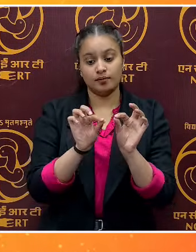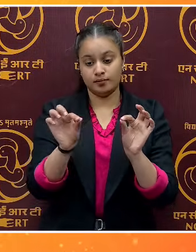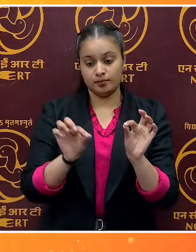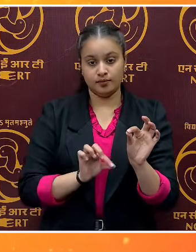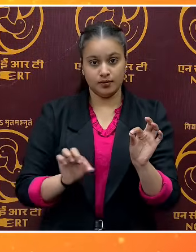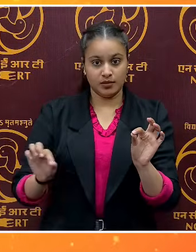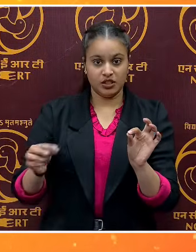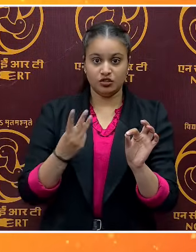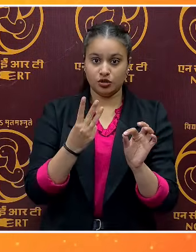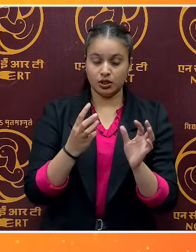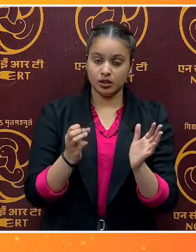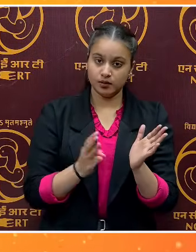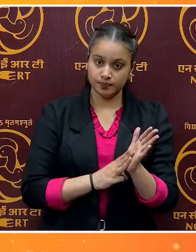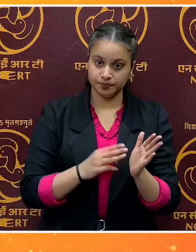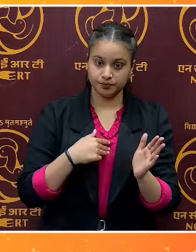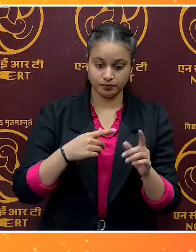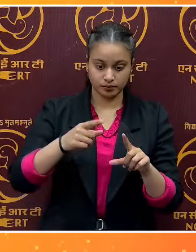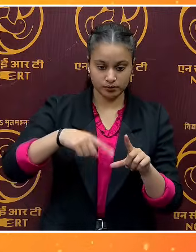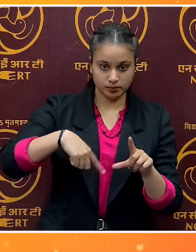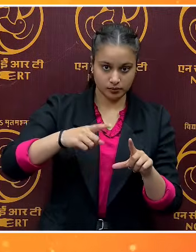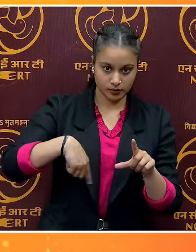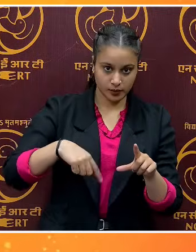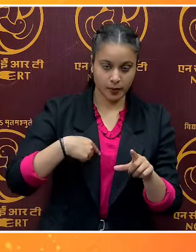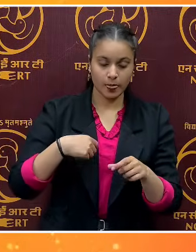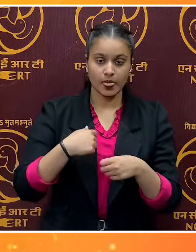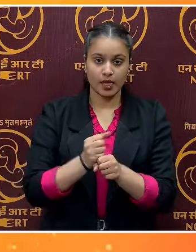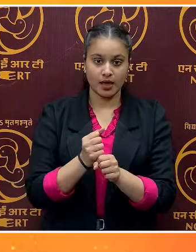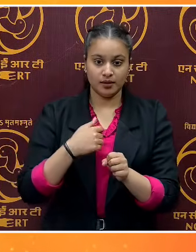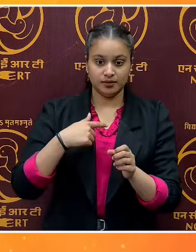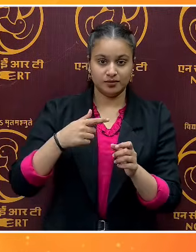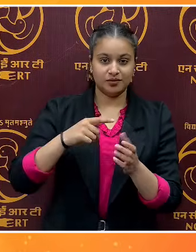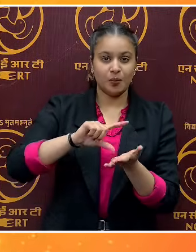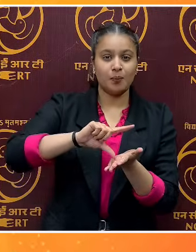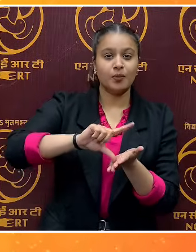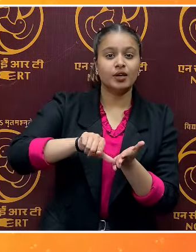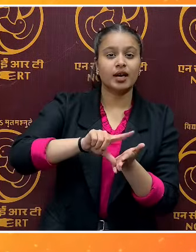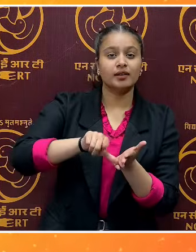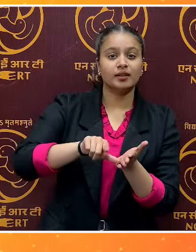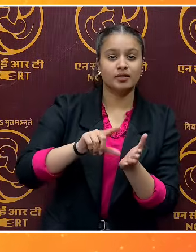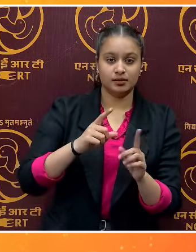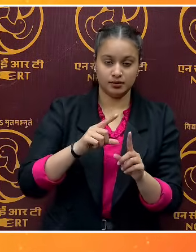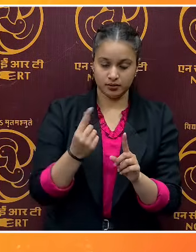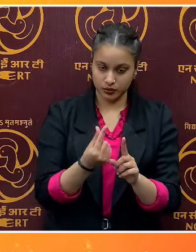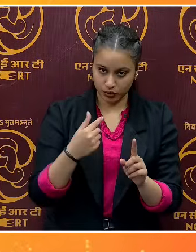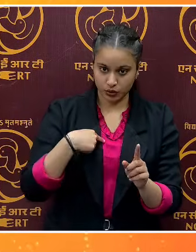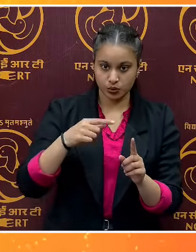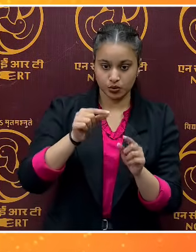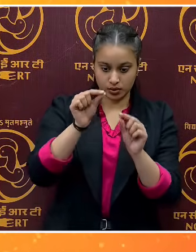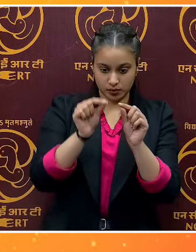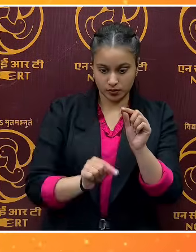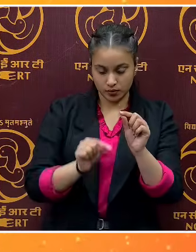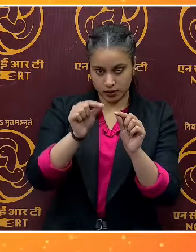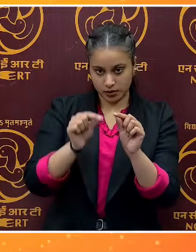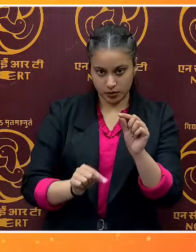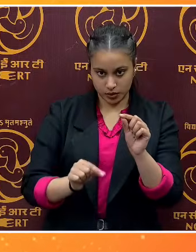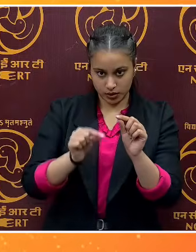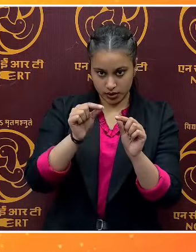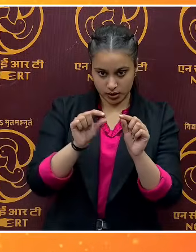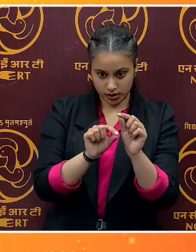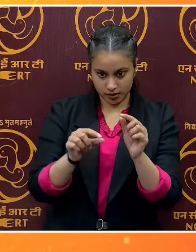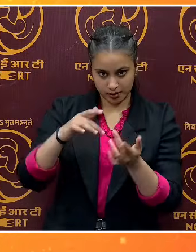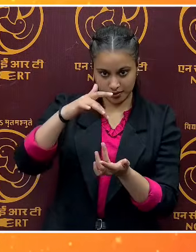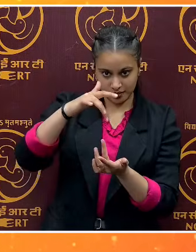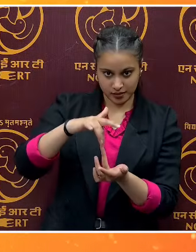Okay. Using protractor, draw perpendicular lines at A, P, Q and B. Can you see perpendicular